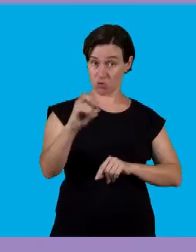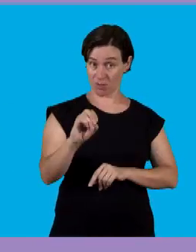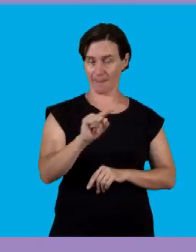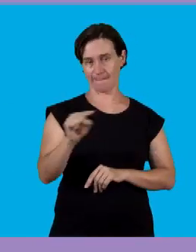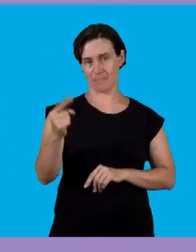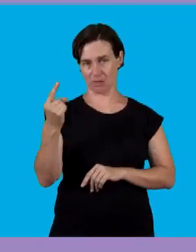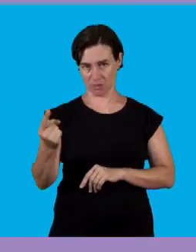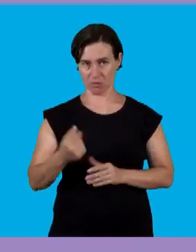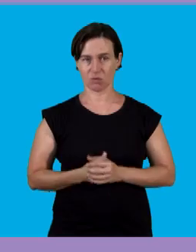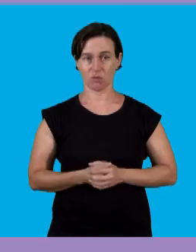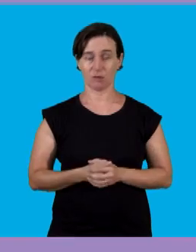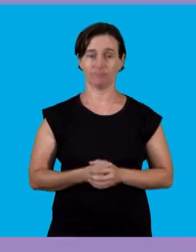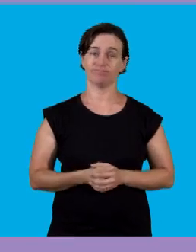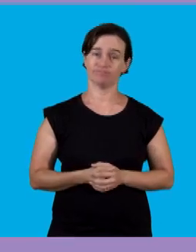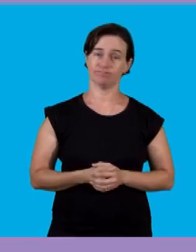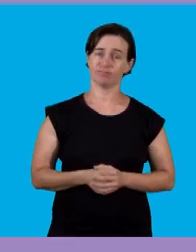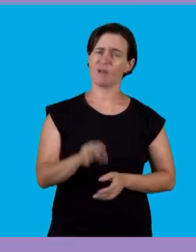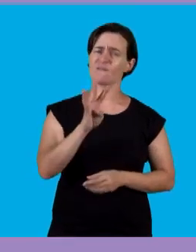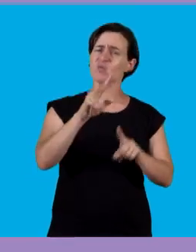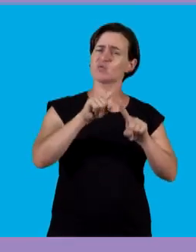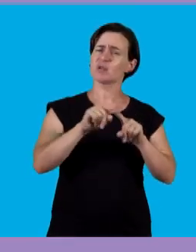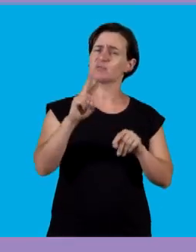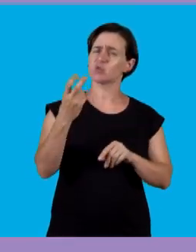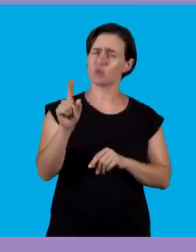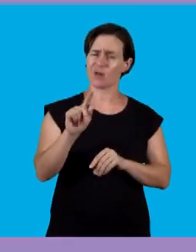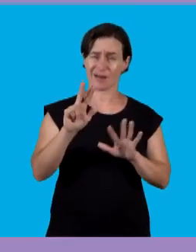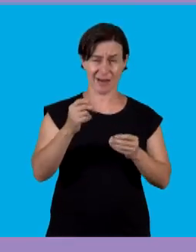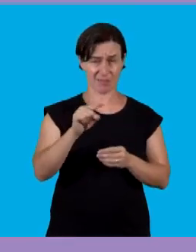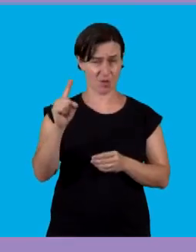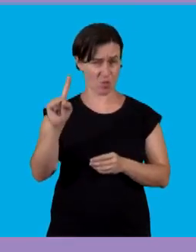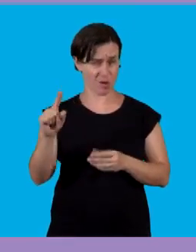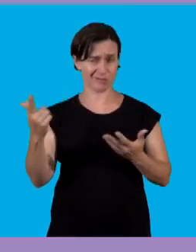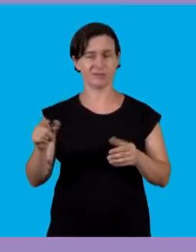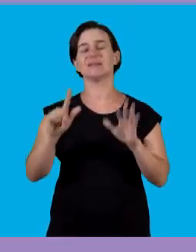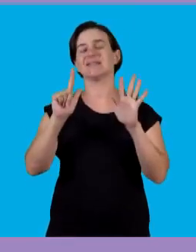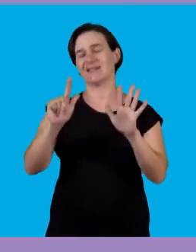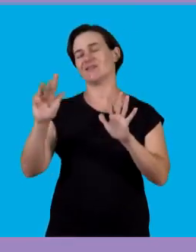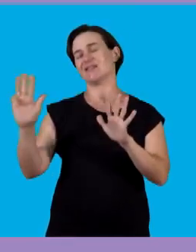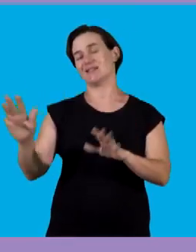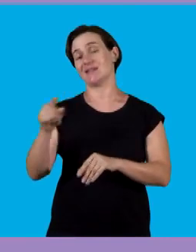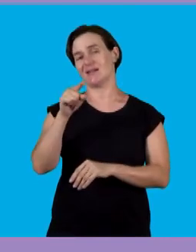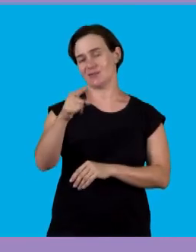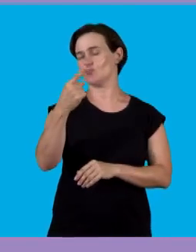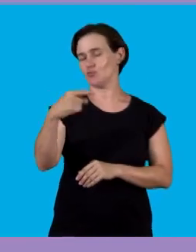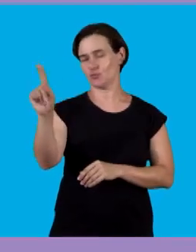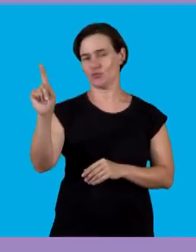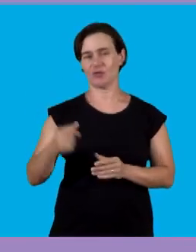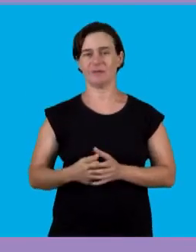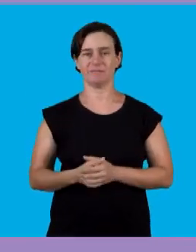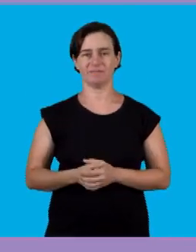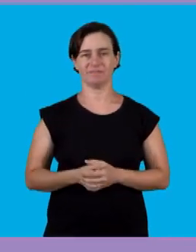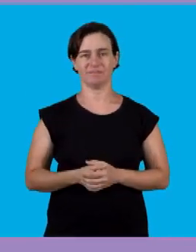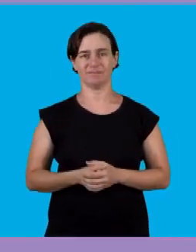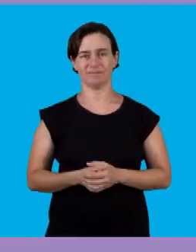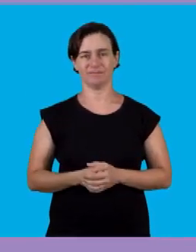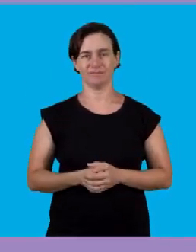4 multiplied by 20 minus 1. And what answer do you get from there? You are correct if you